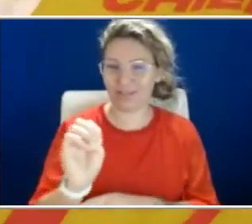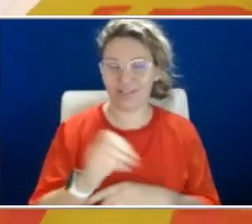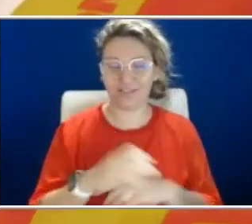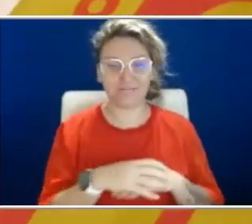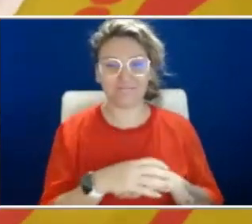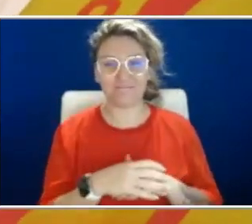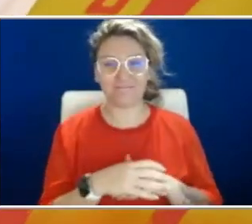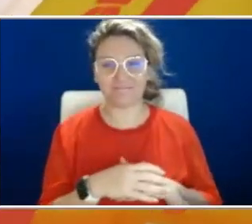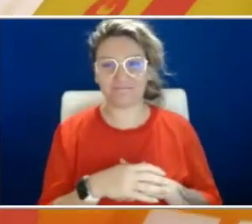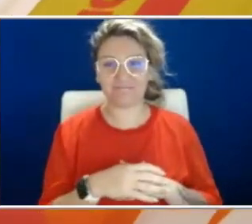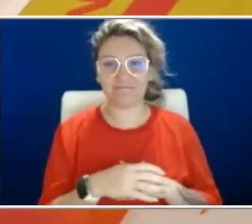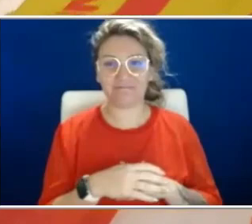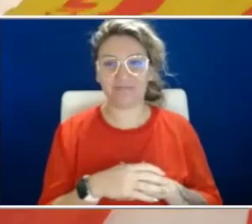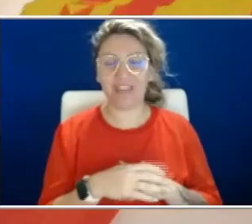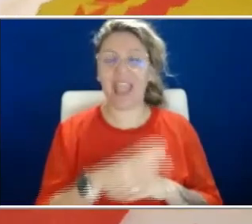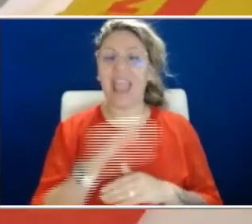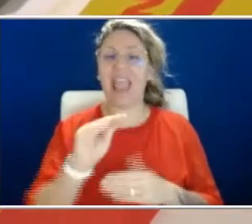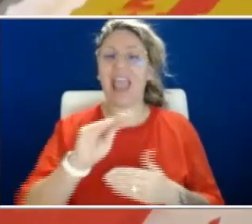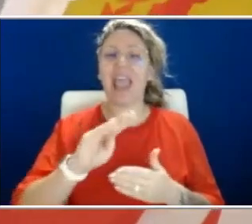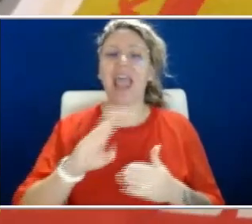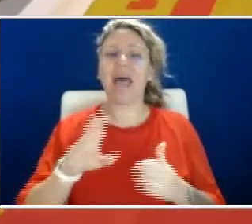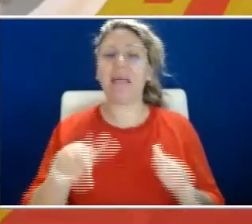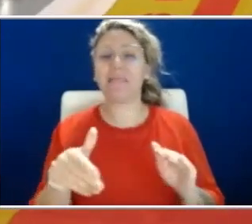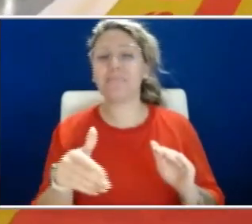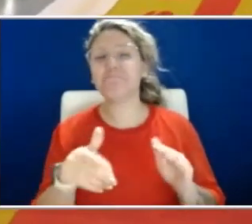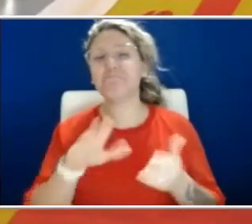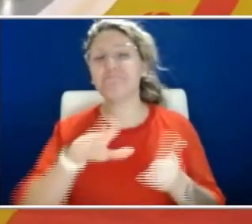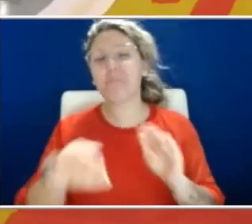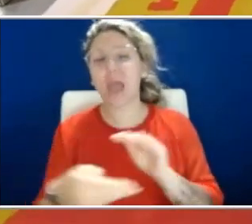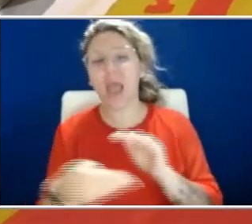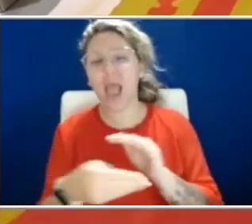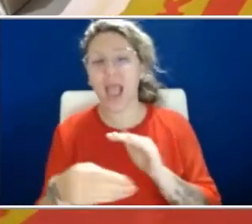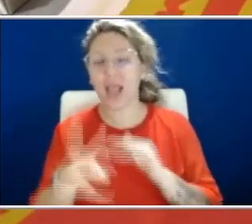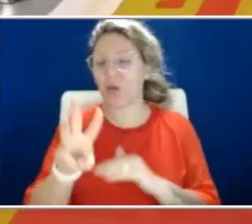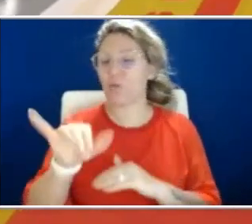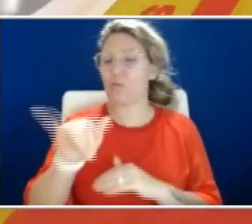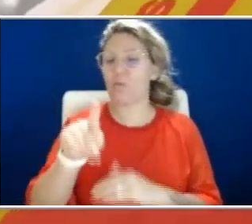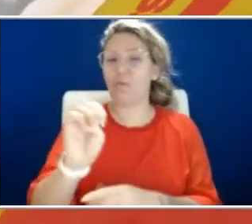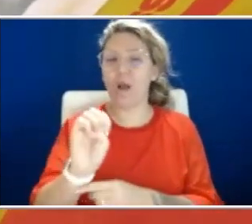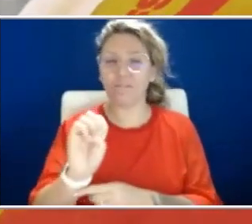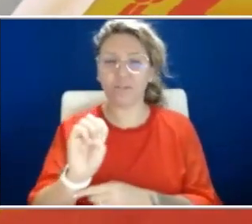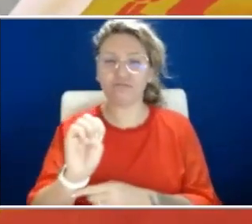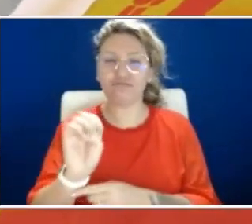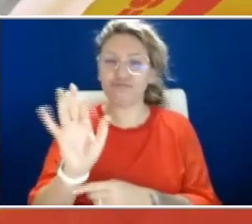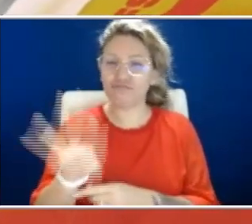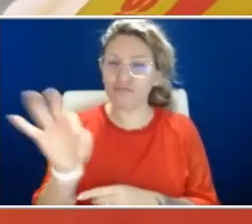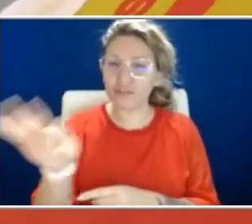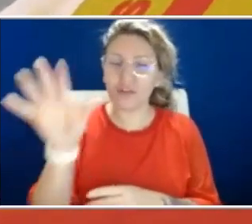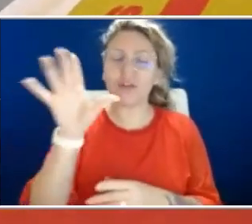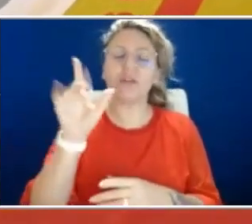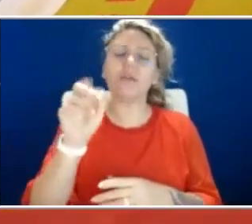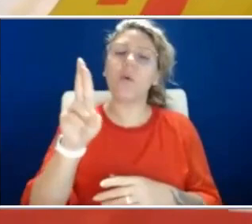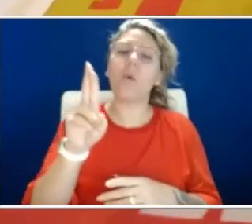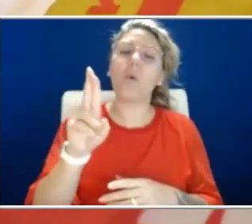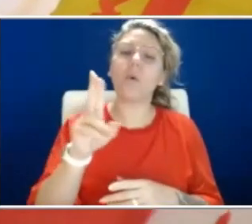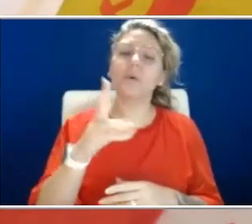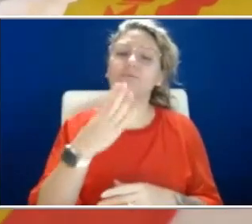and some of our baked waffle fries. You could also at home maybe make a sweet potato fry for a little bit of healthier touch.